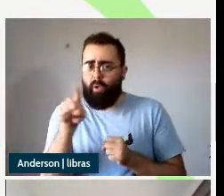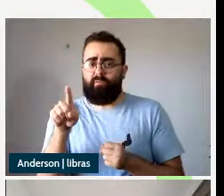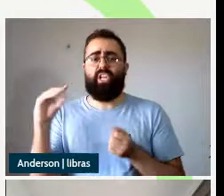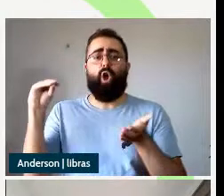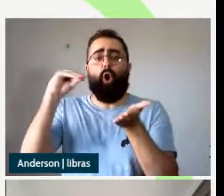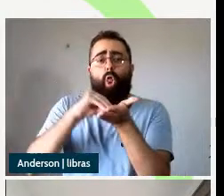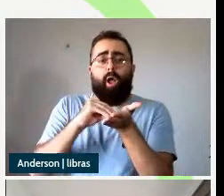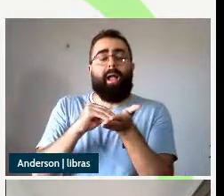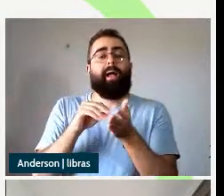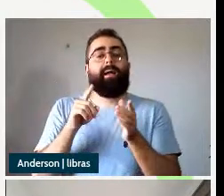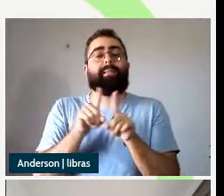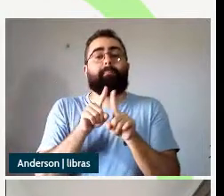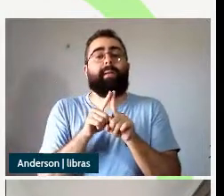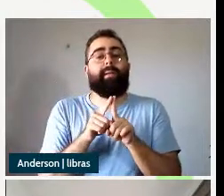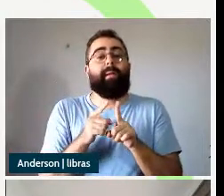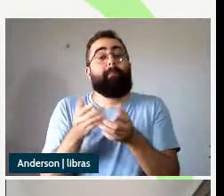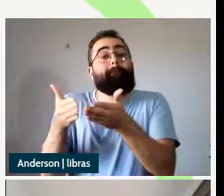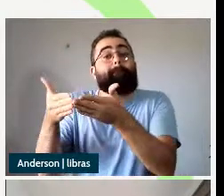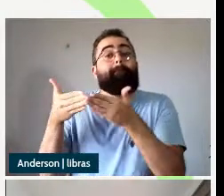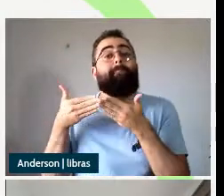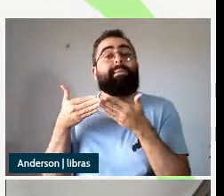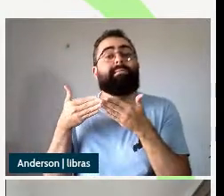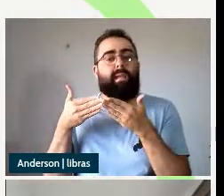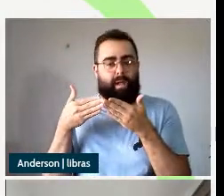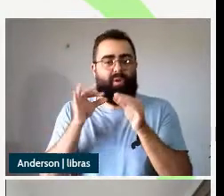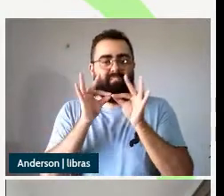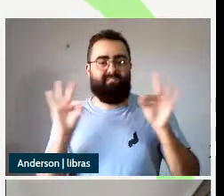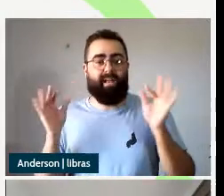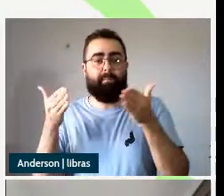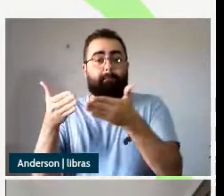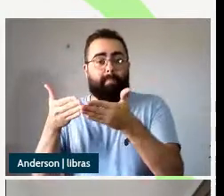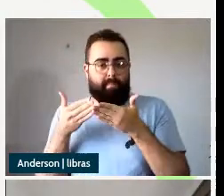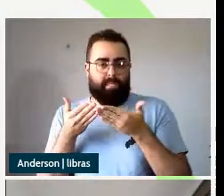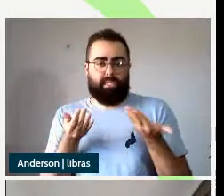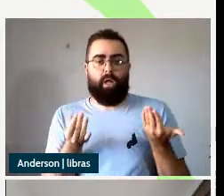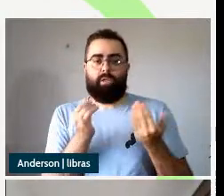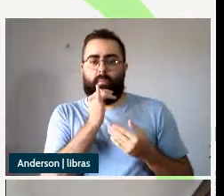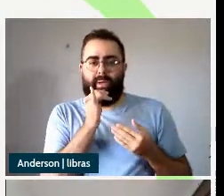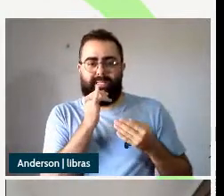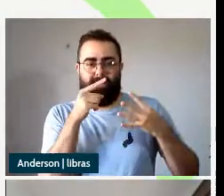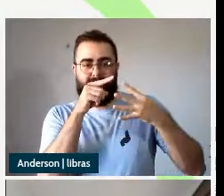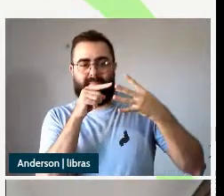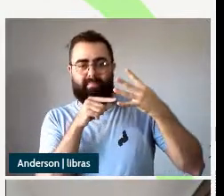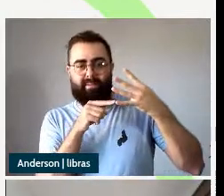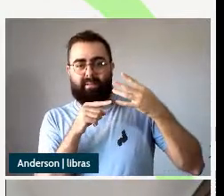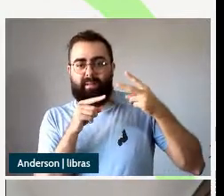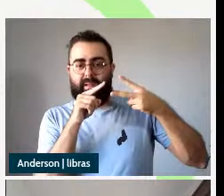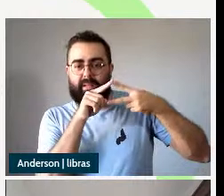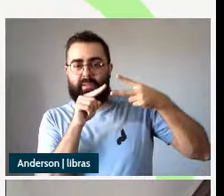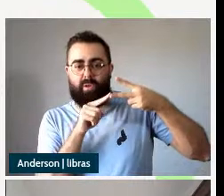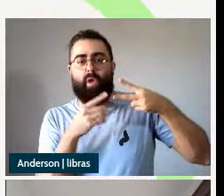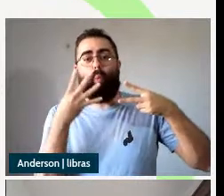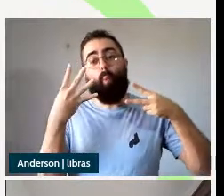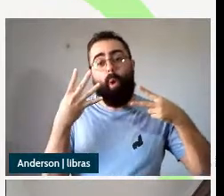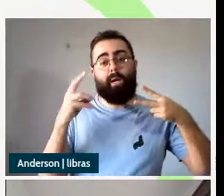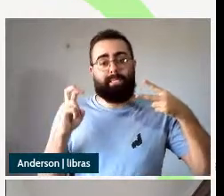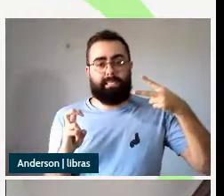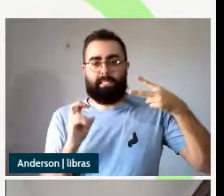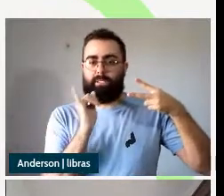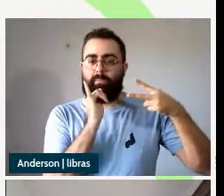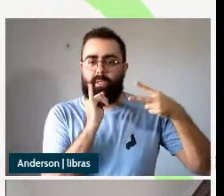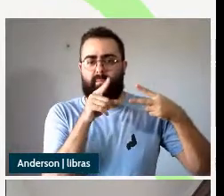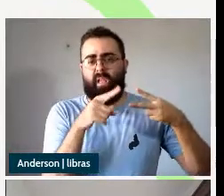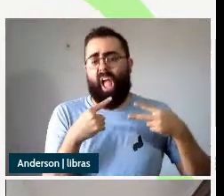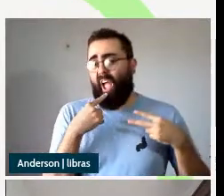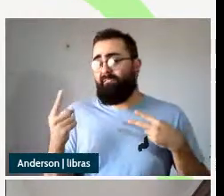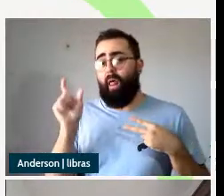this, it can appear in what we now call permissions. When we say something to